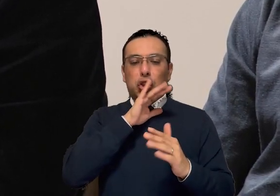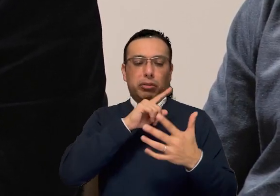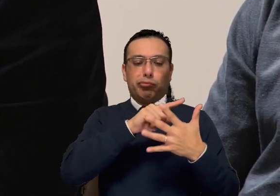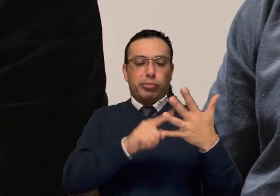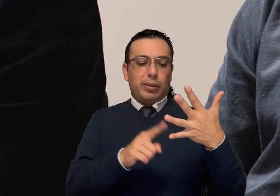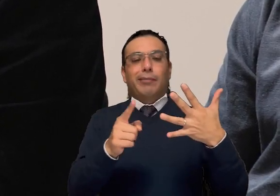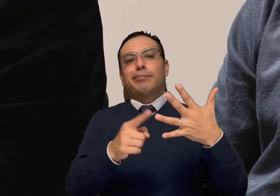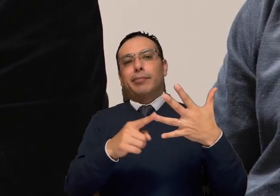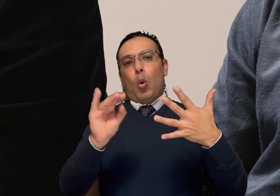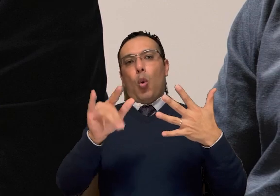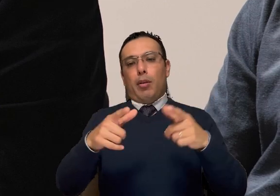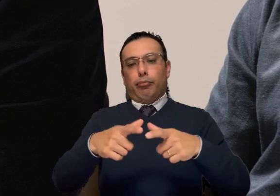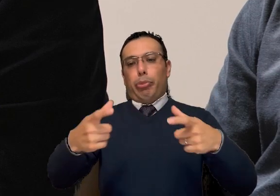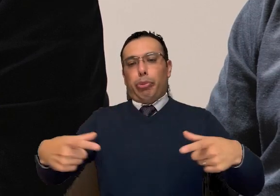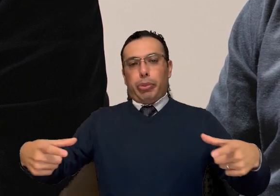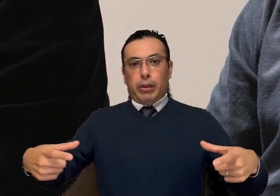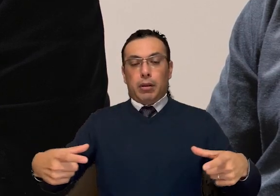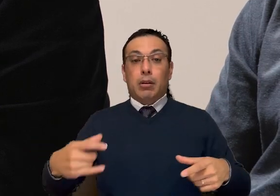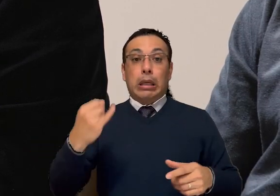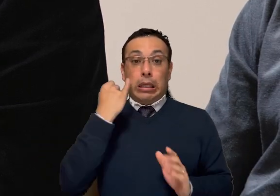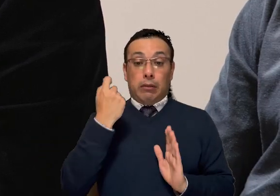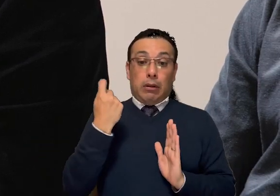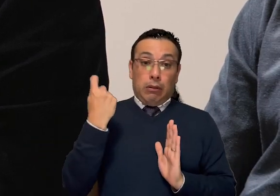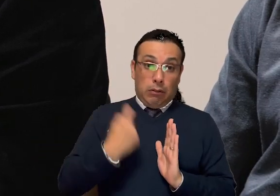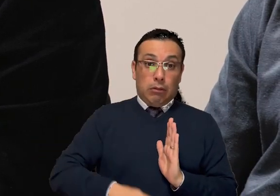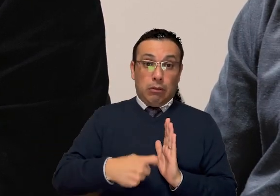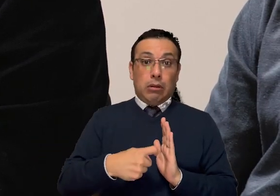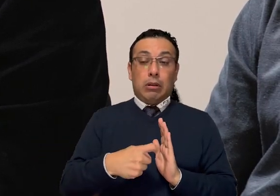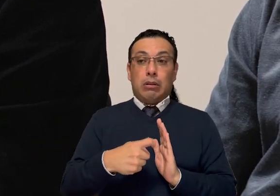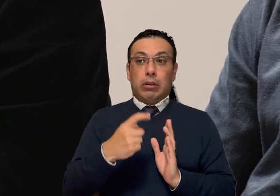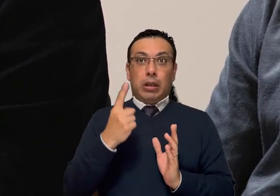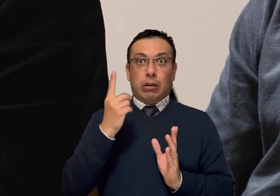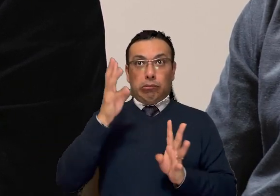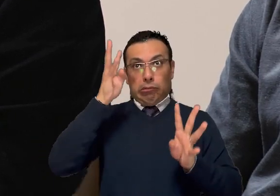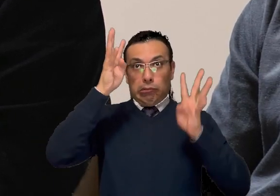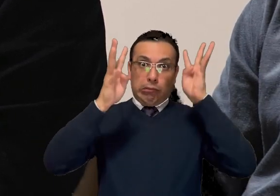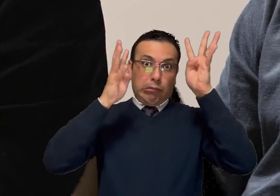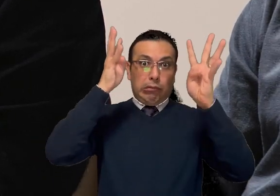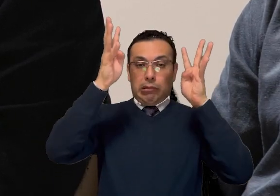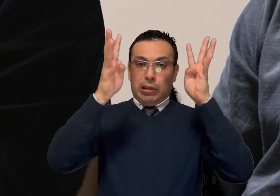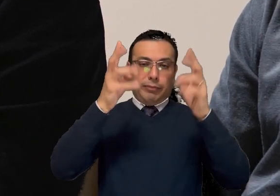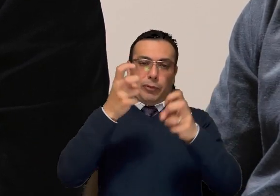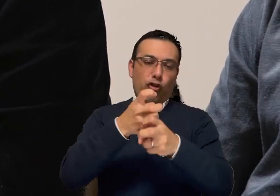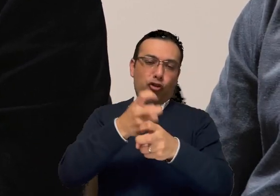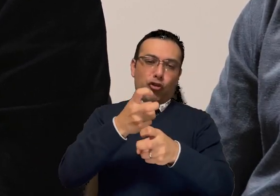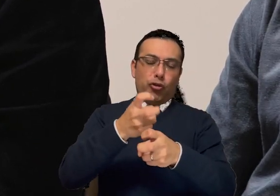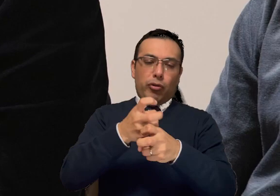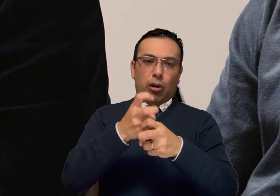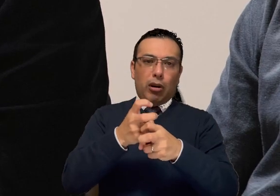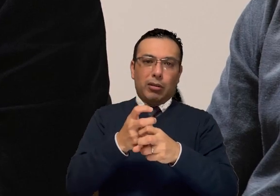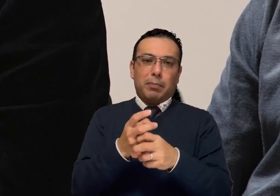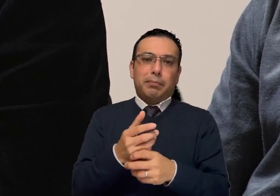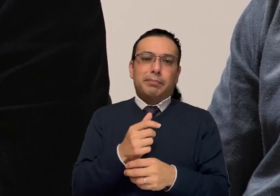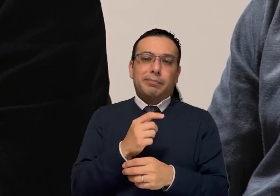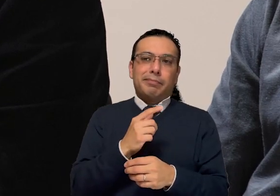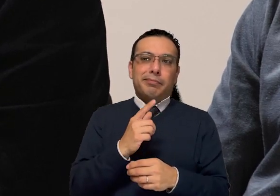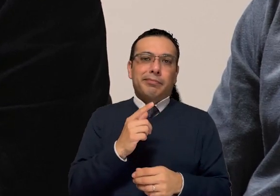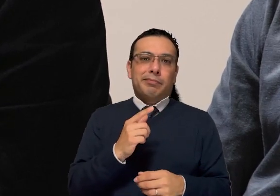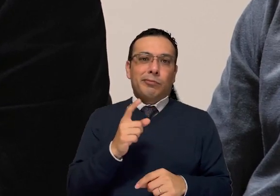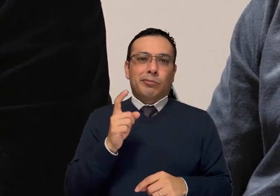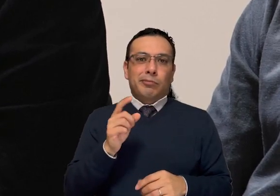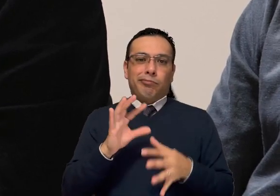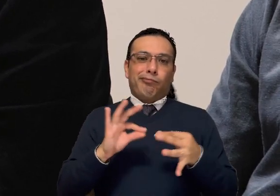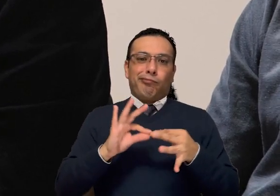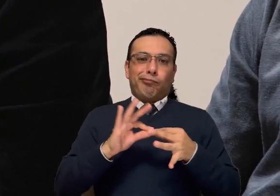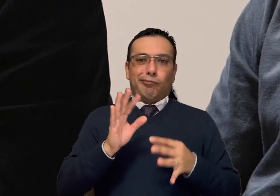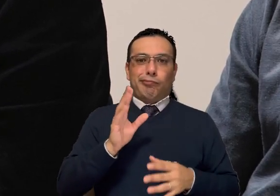penalty that would be associated with a spill of that nature is far too speculative for us to comment on. But you can look that up, and that's in the